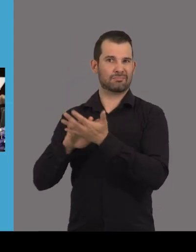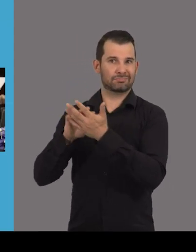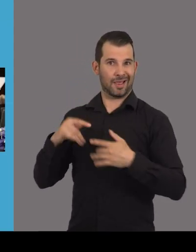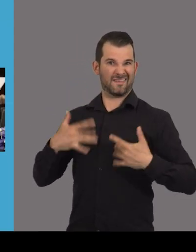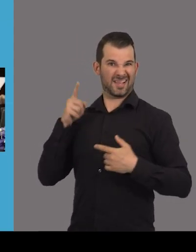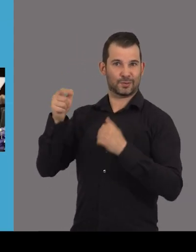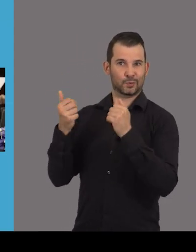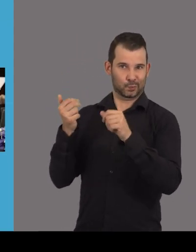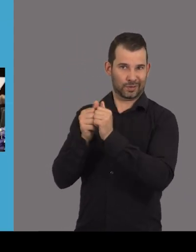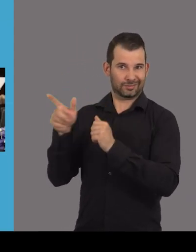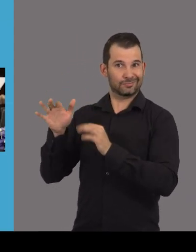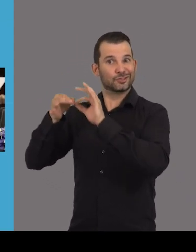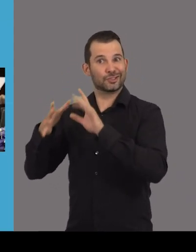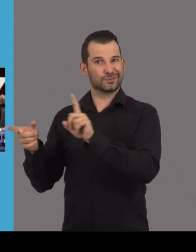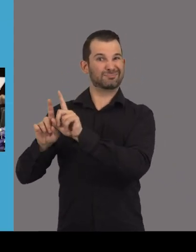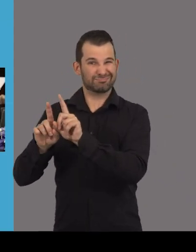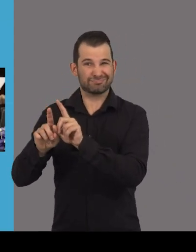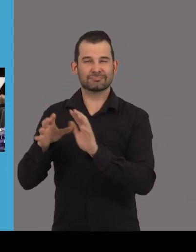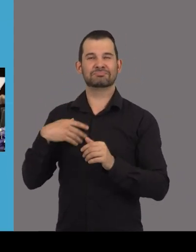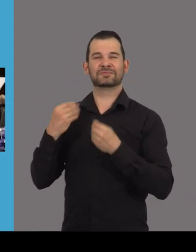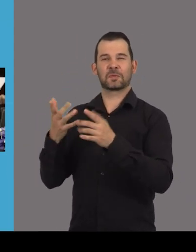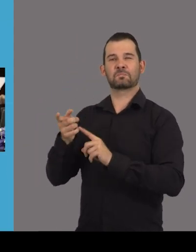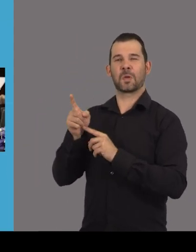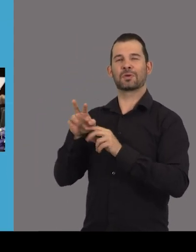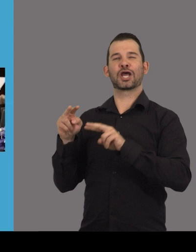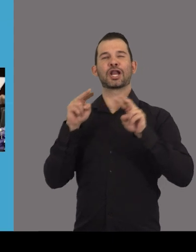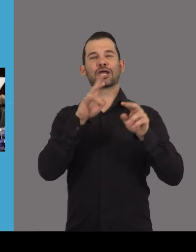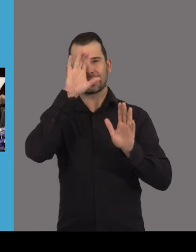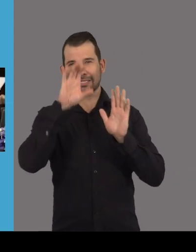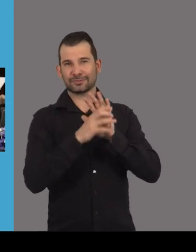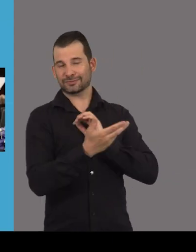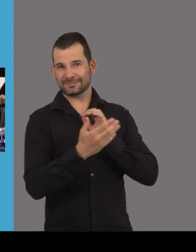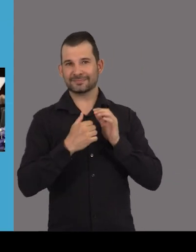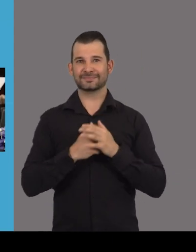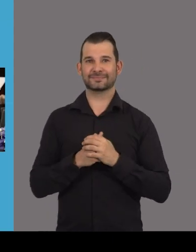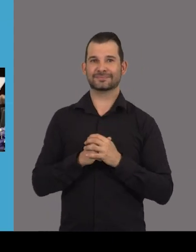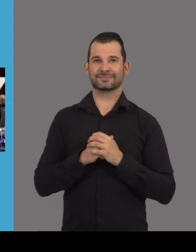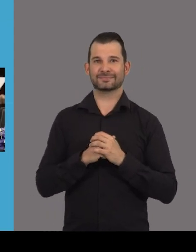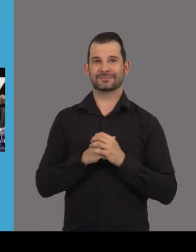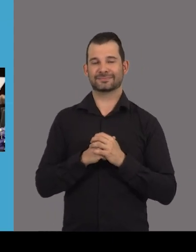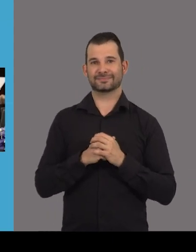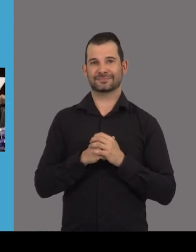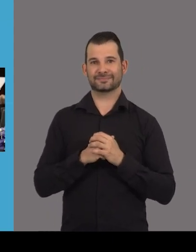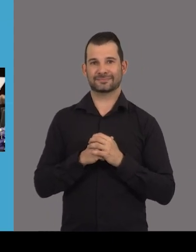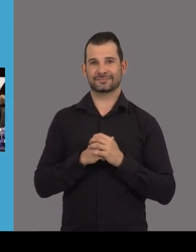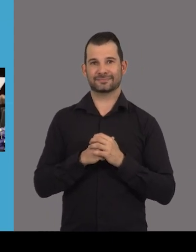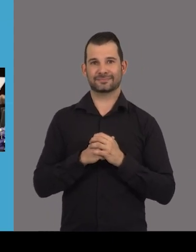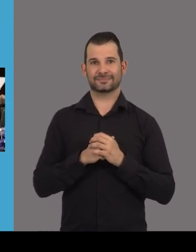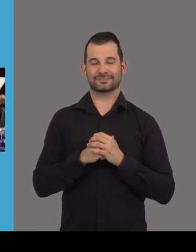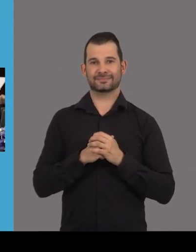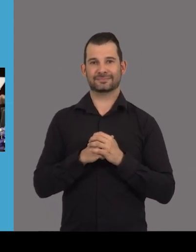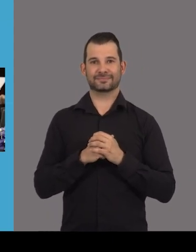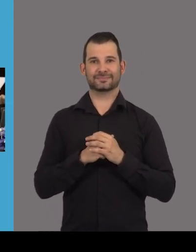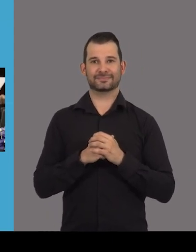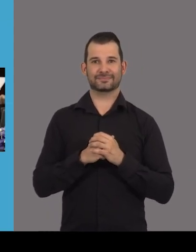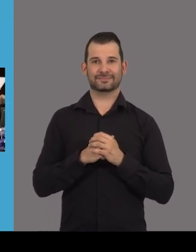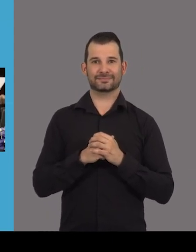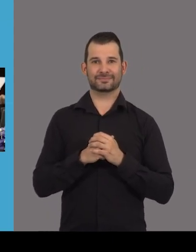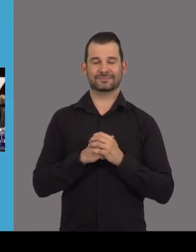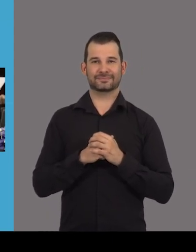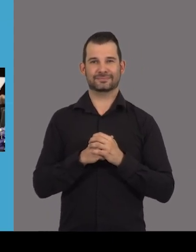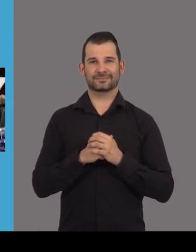Regulo, using protactile at an event with his interpreter. I'll give you a moment to take a look at these images.